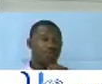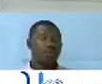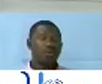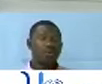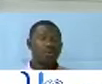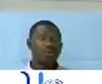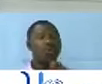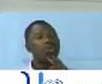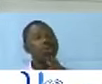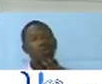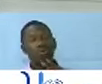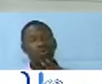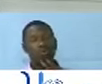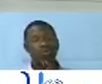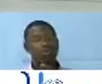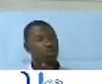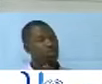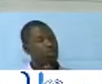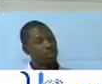meeting.